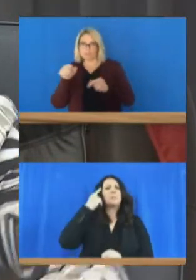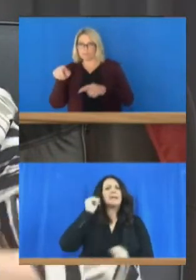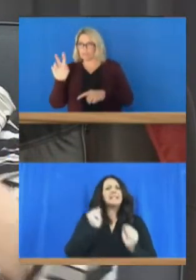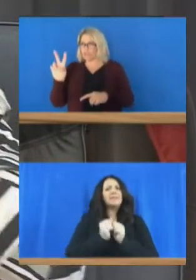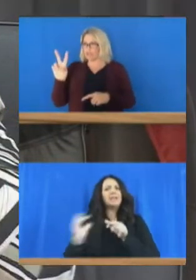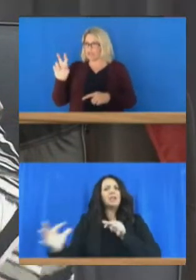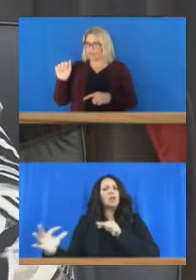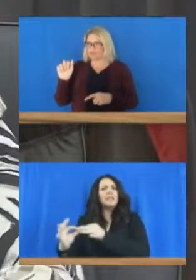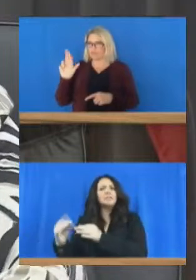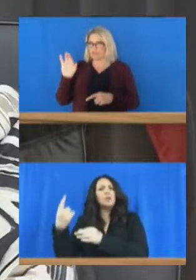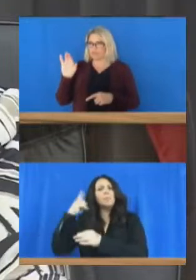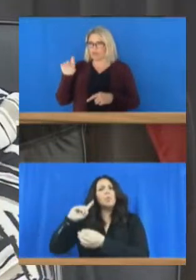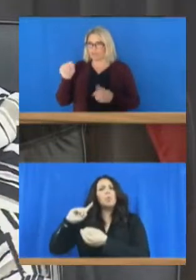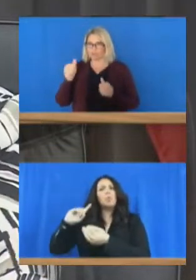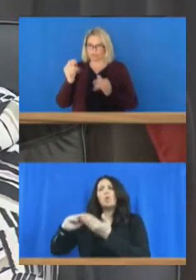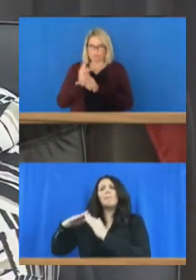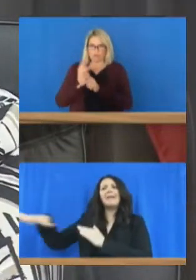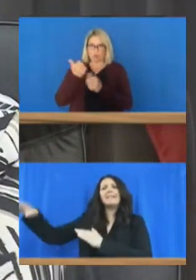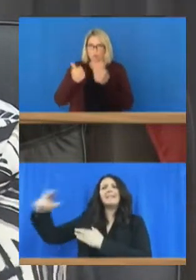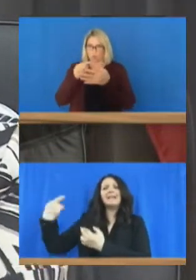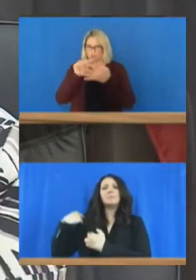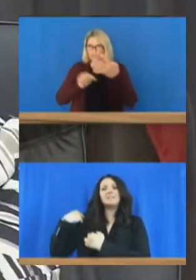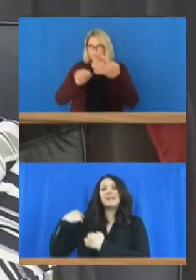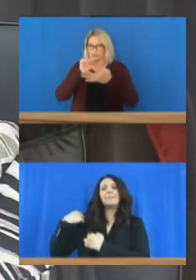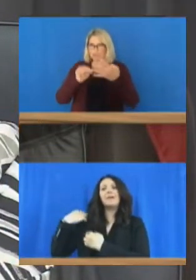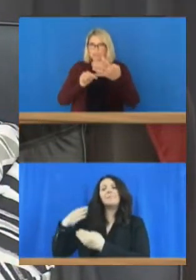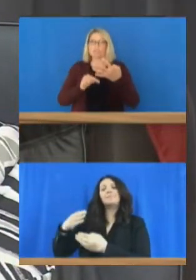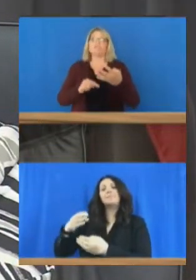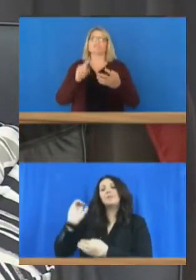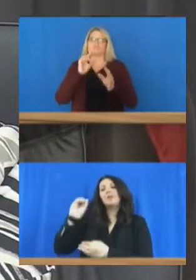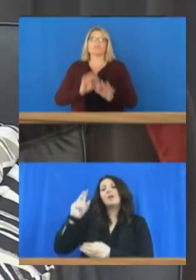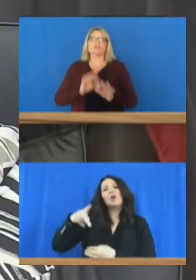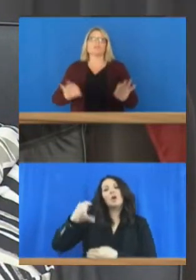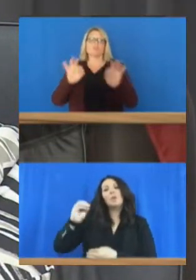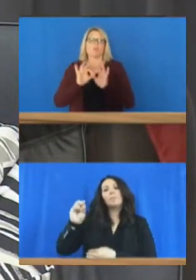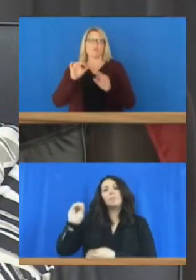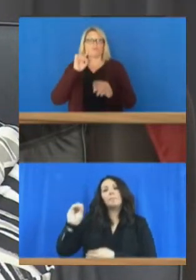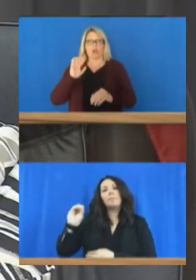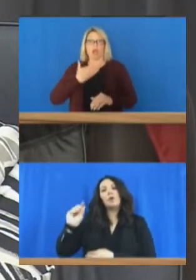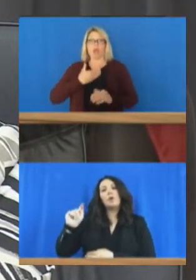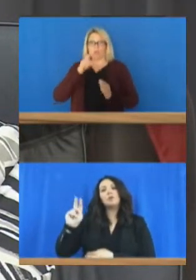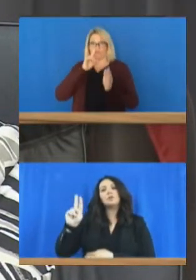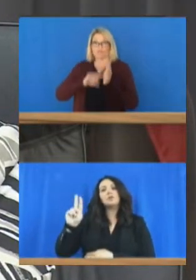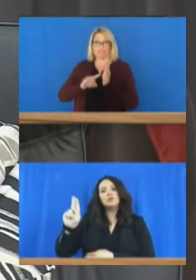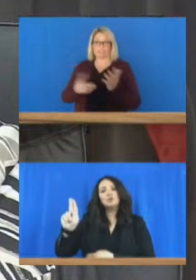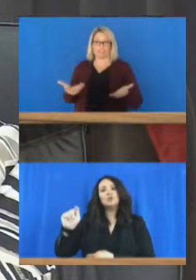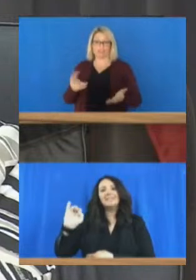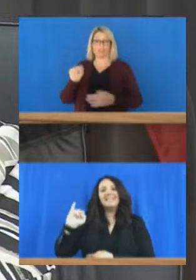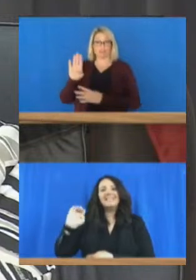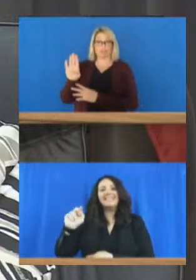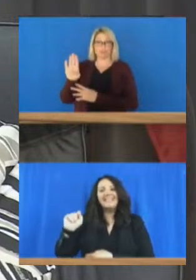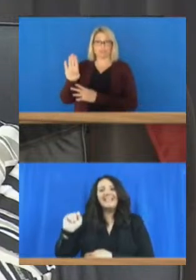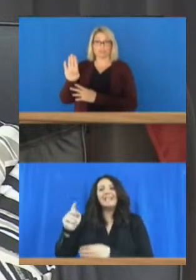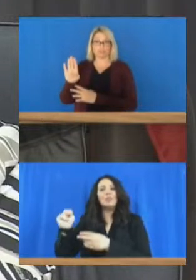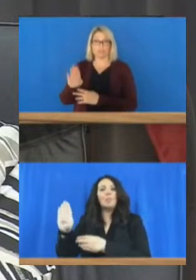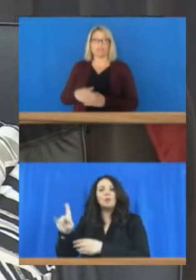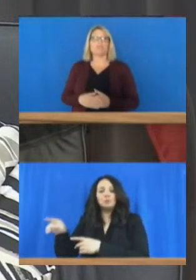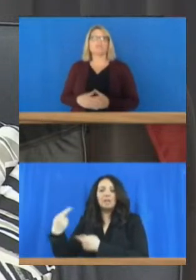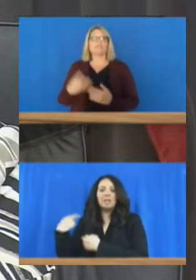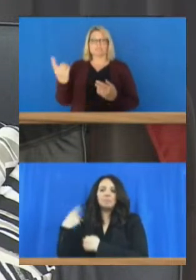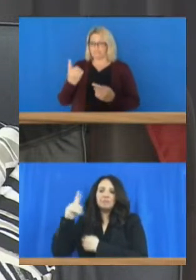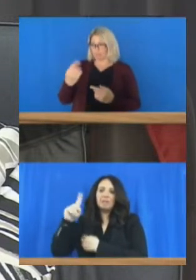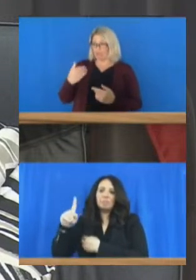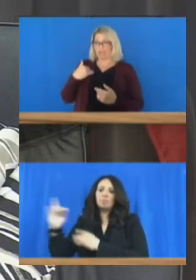Doctor. Thank you, Ms. Hogarth. Adam Harris, Brunswick News. Thanks, Bruce. Dr. Russell, in your opening, you raised